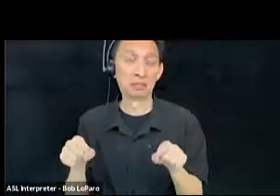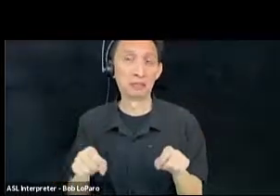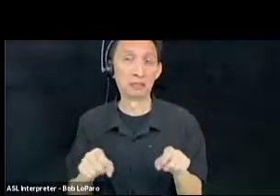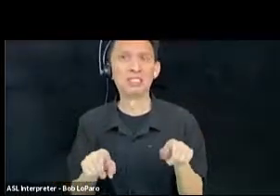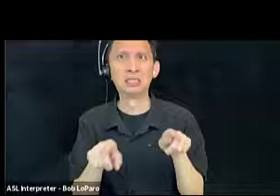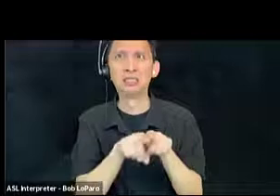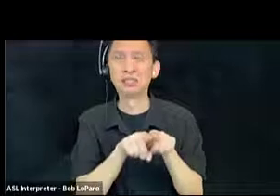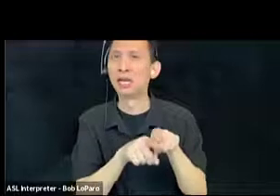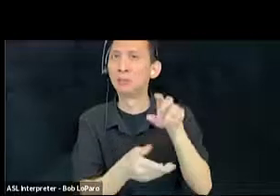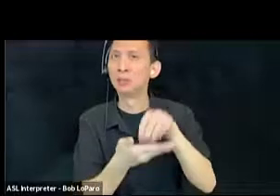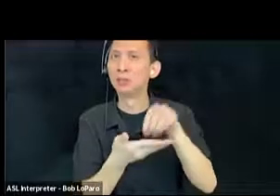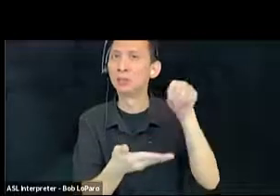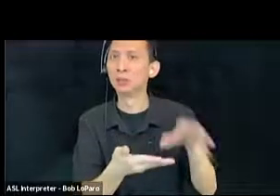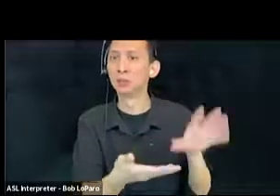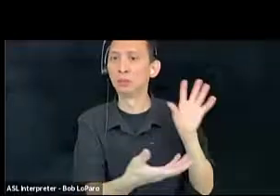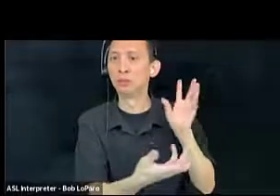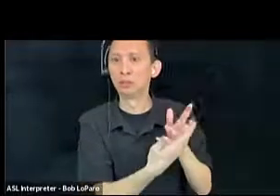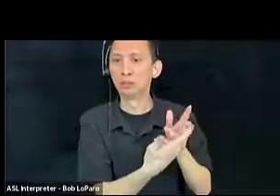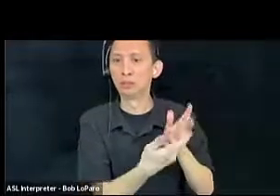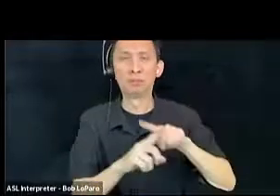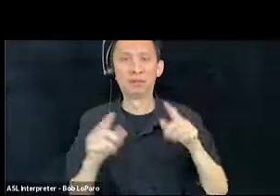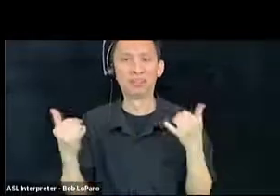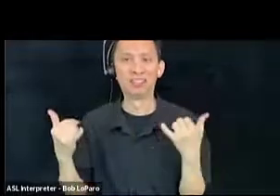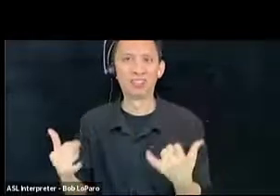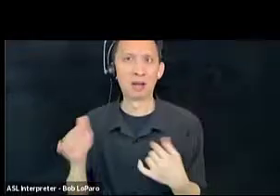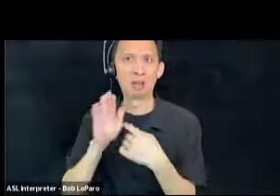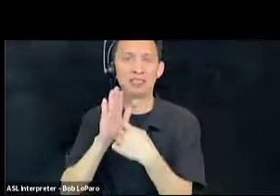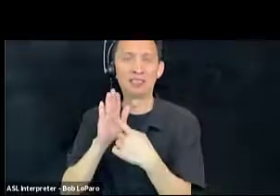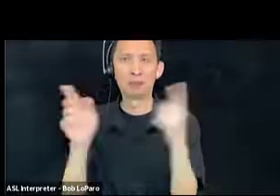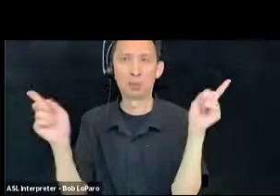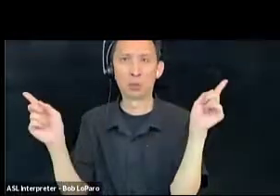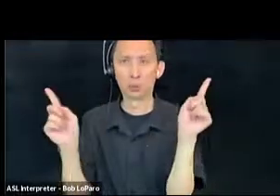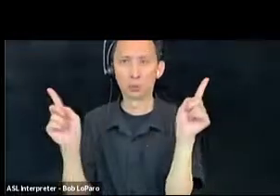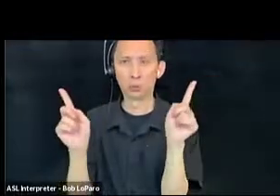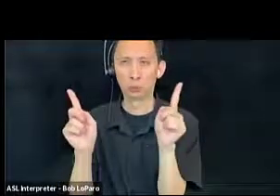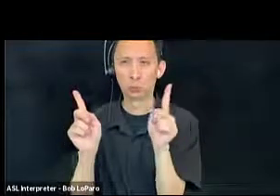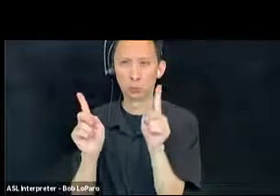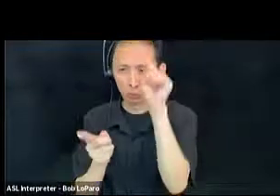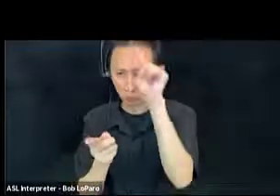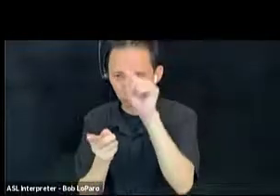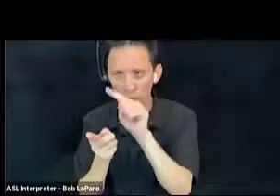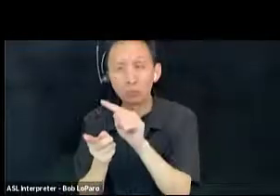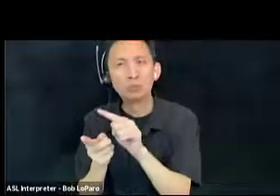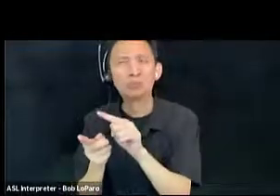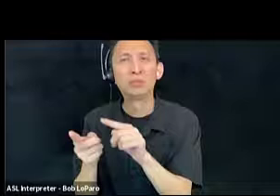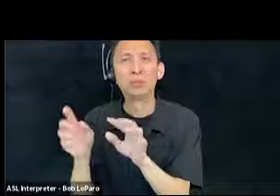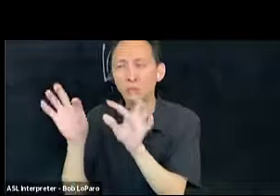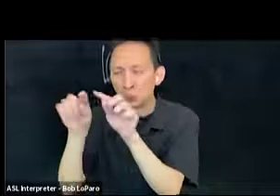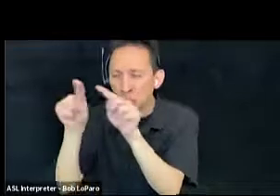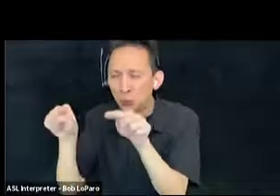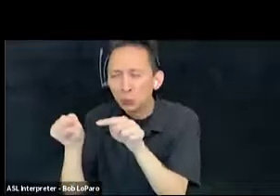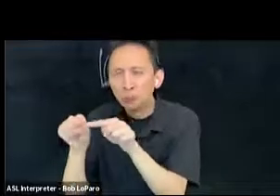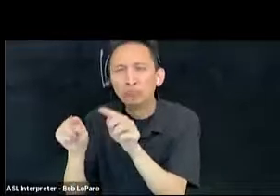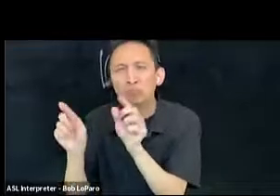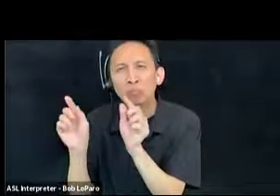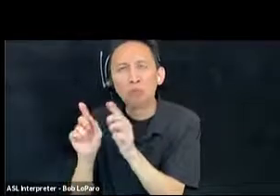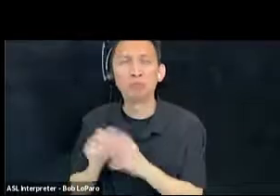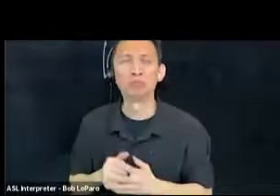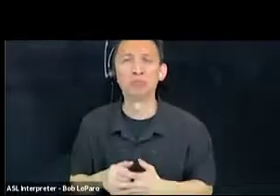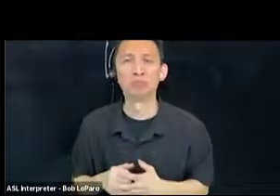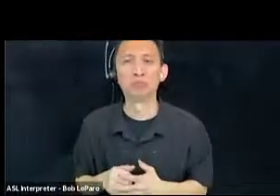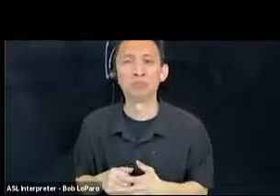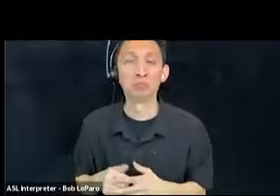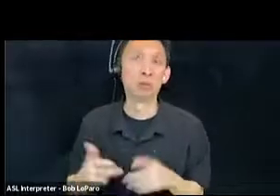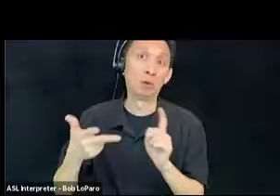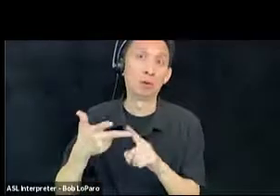made the symbol smaller. So we're starting to see possibly a progression in the use of symbols. Or this could be for a